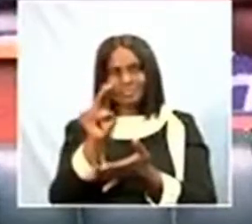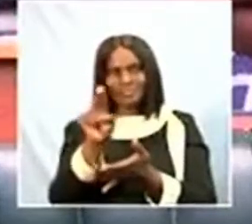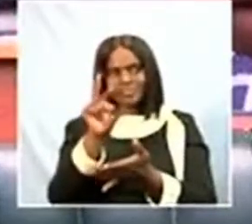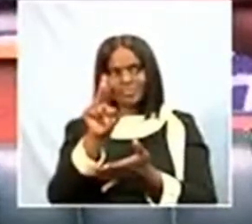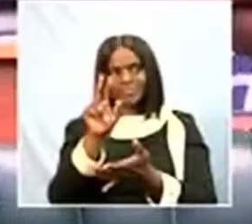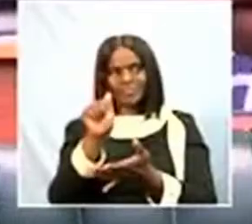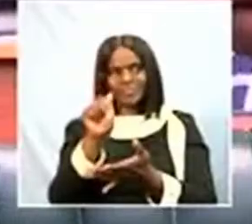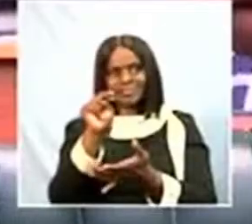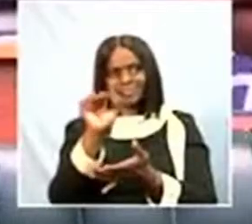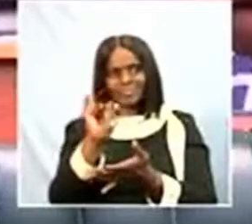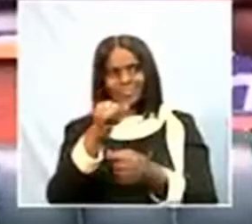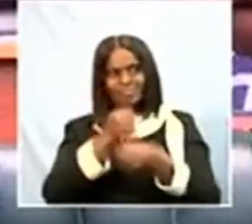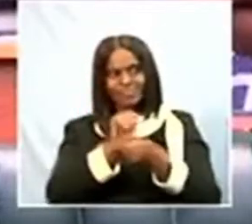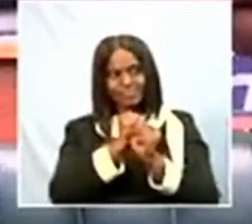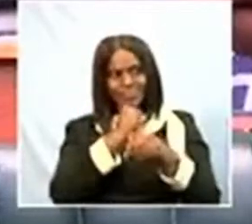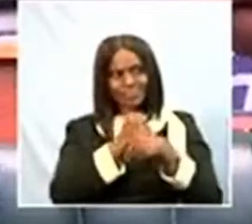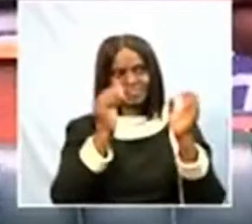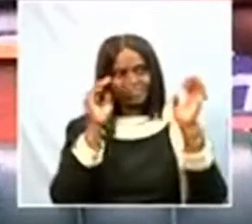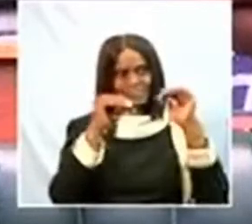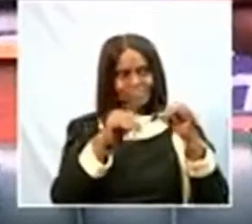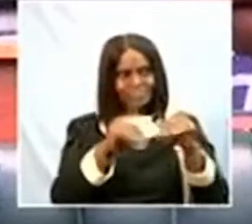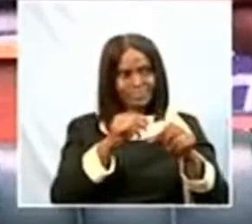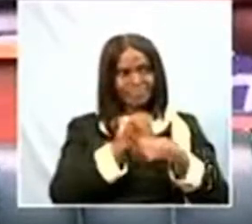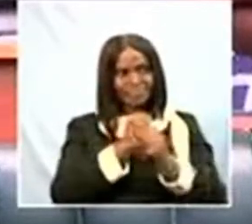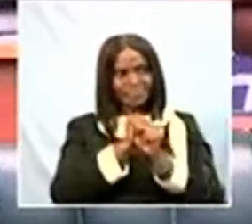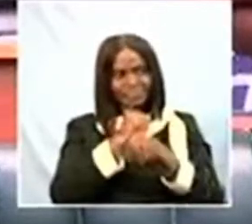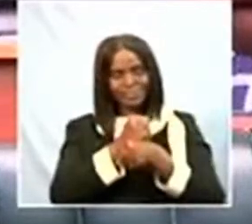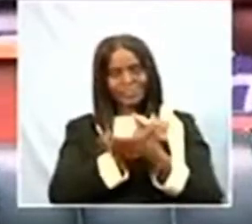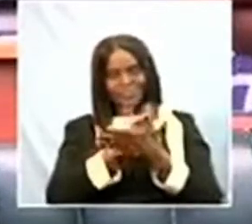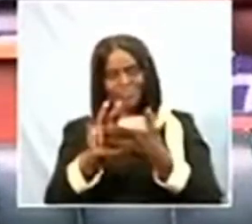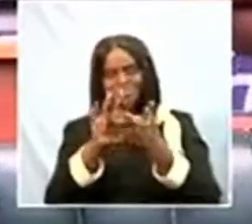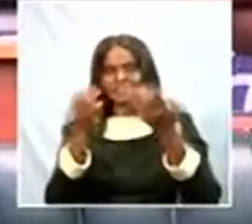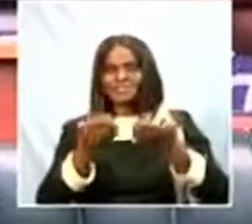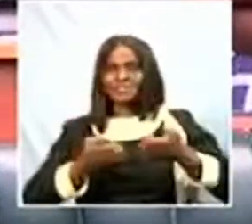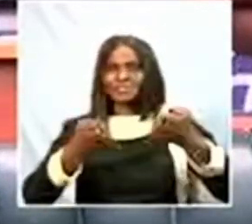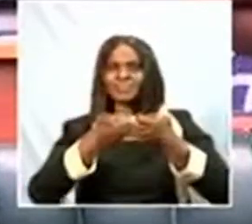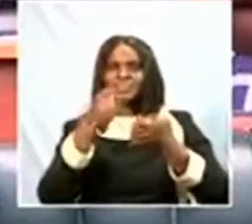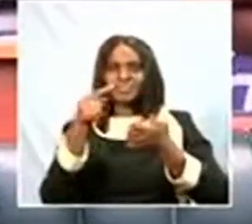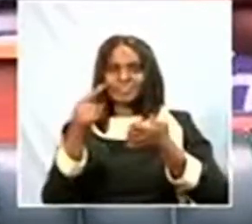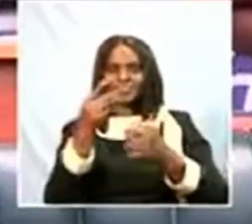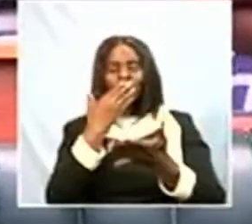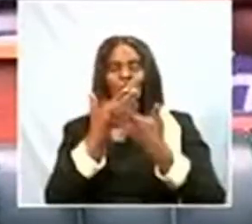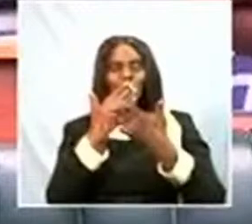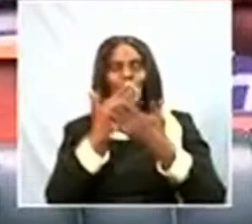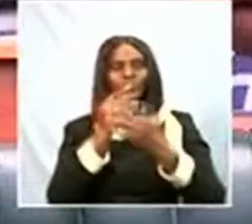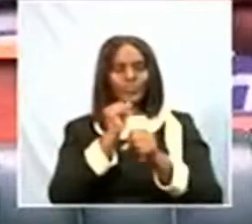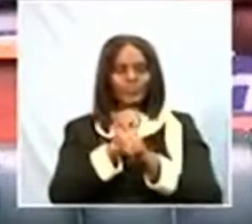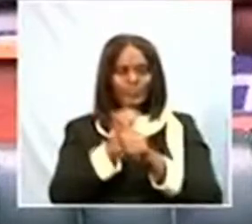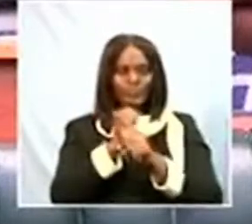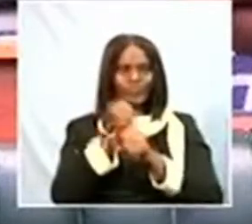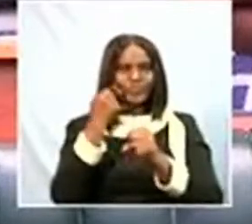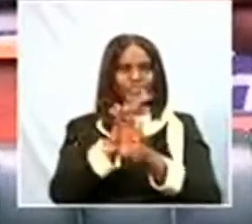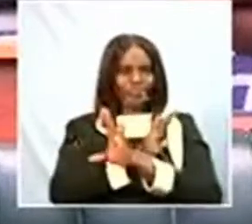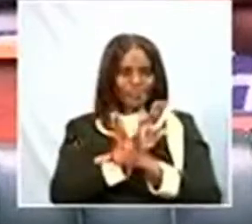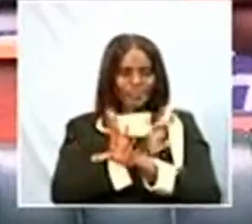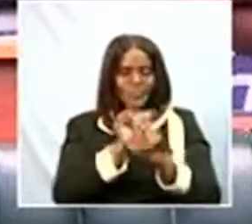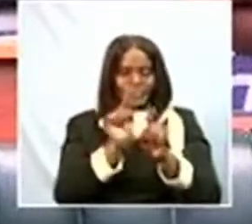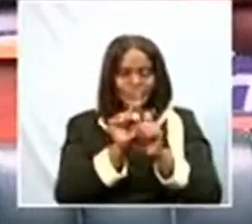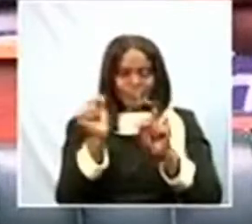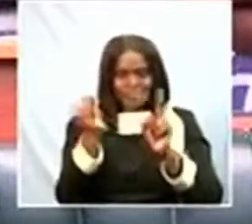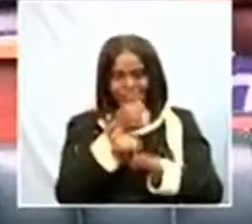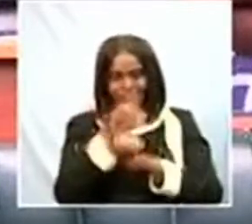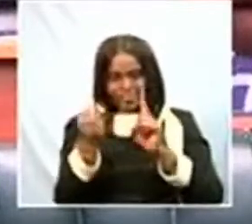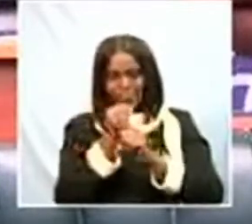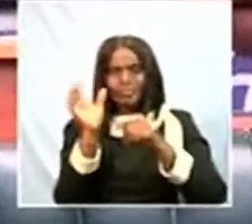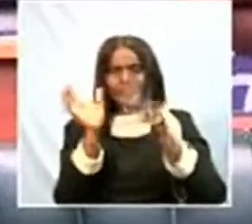causing no soil degradation, and so also making a clean, green, and a healthy environment for Zambia as a measure to curb and also fight